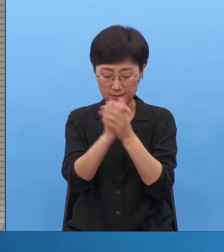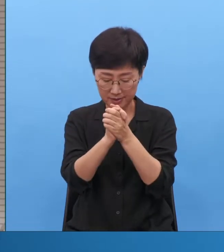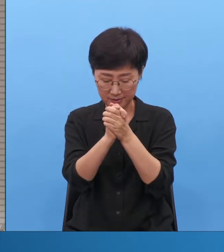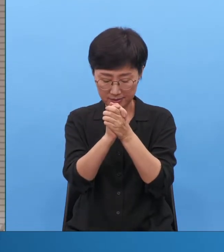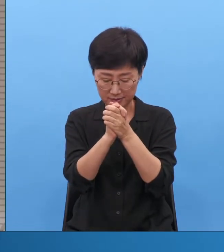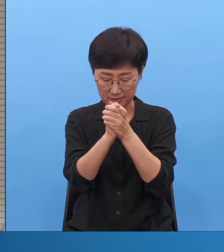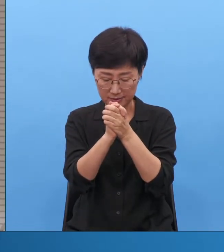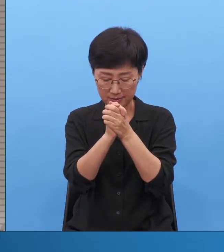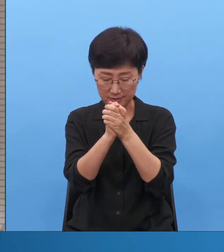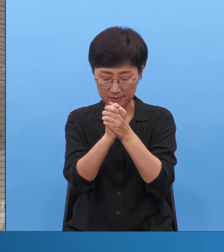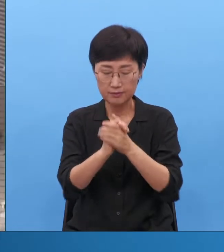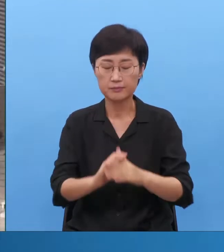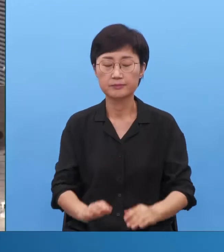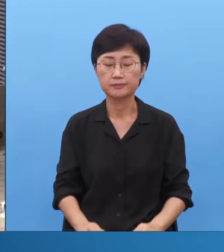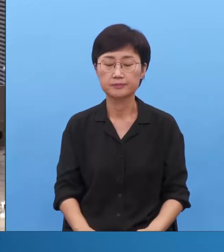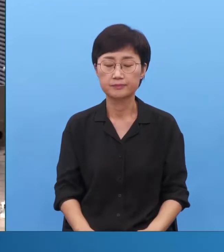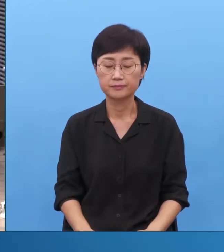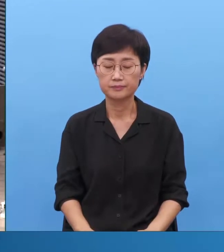truth. Amen.